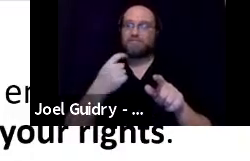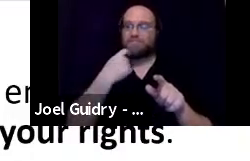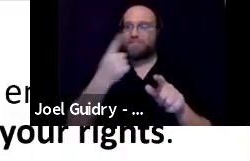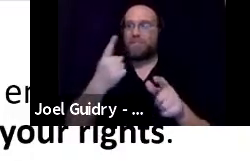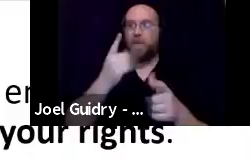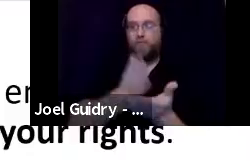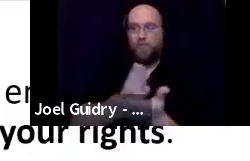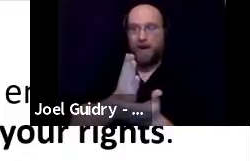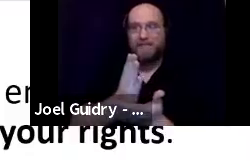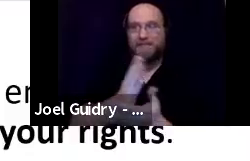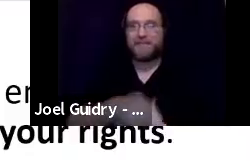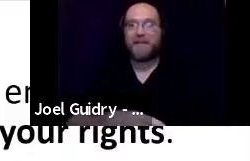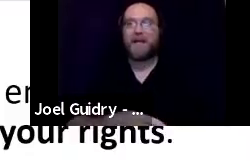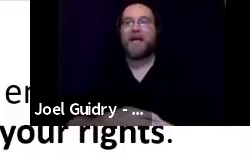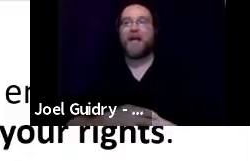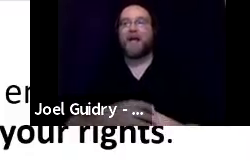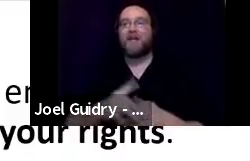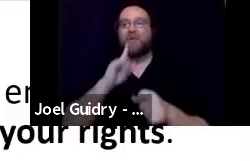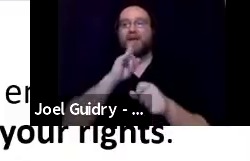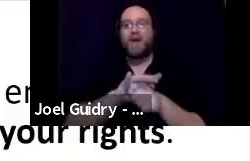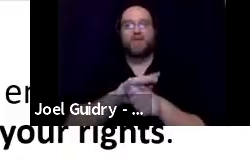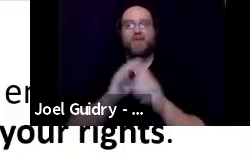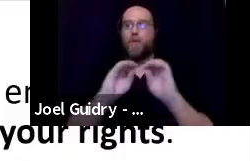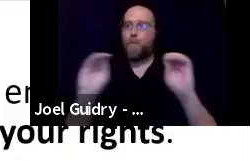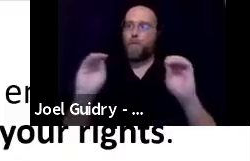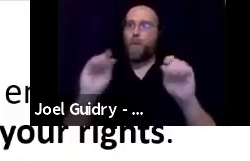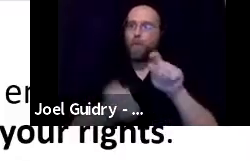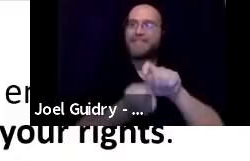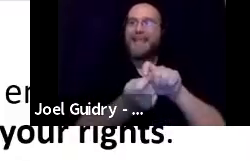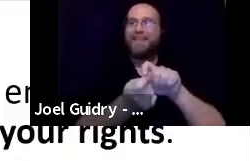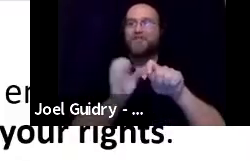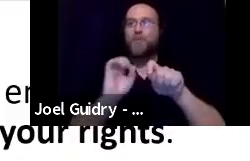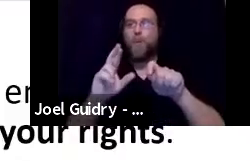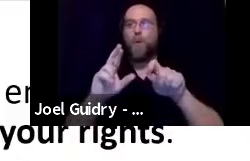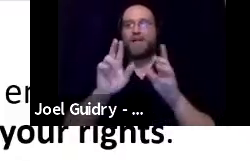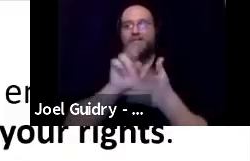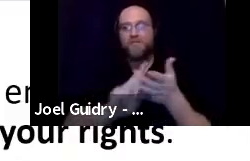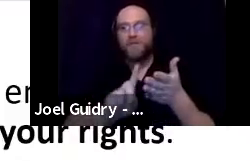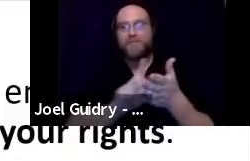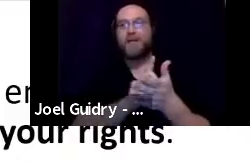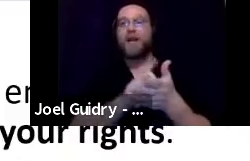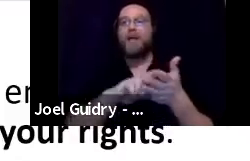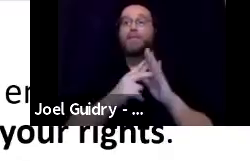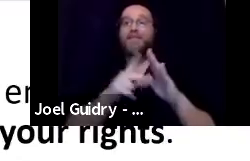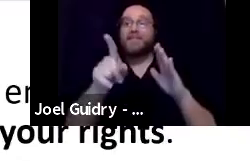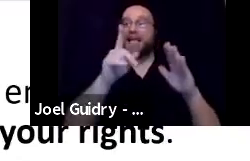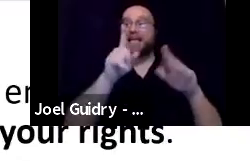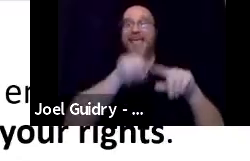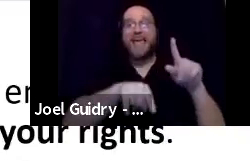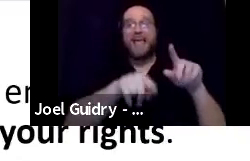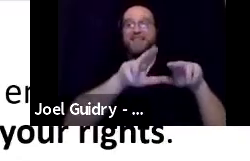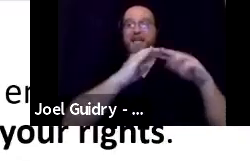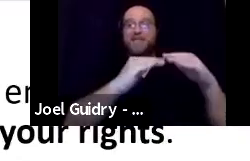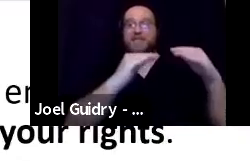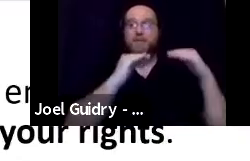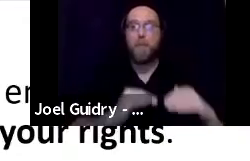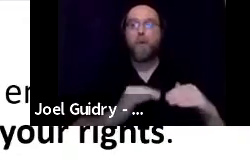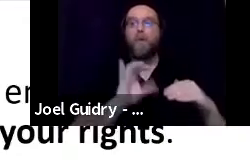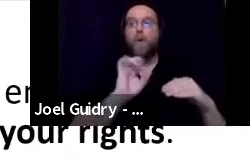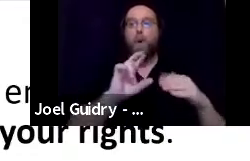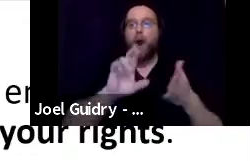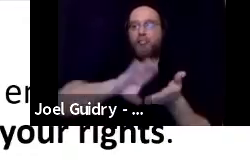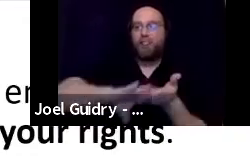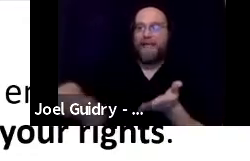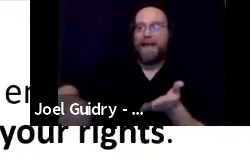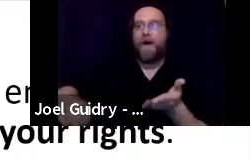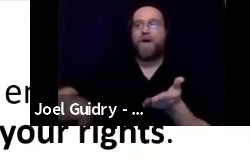from discrimination or retaliation for raising concerns. That means they can't demote or lay you off, assign you to a different